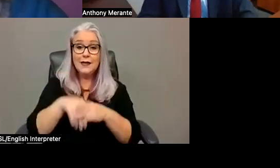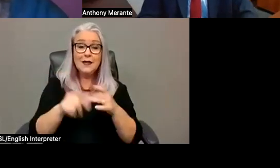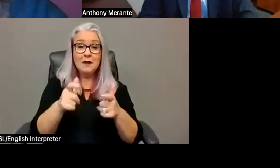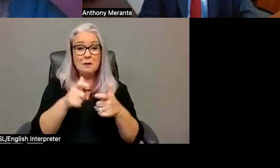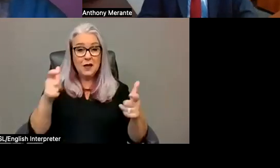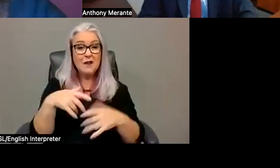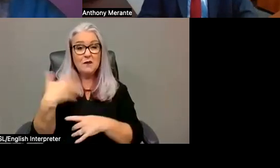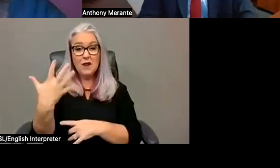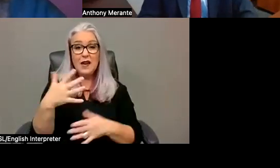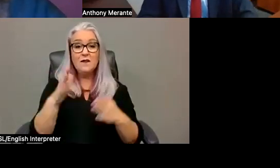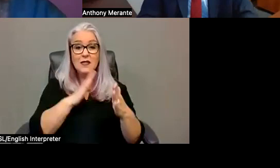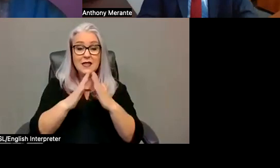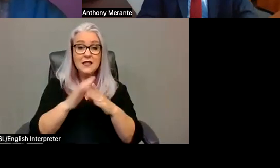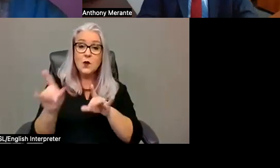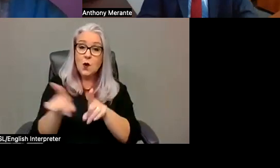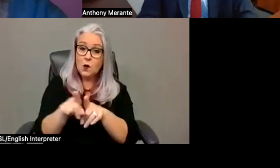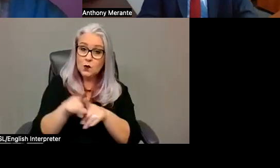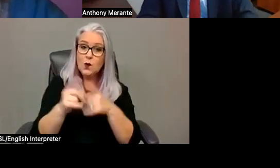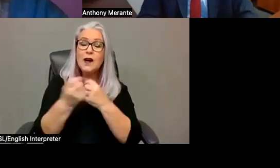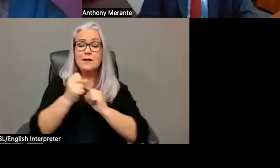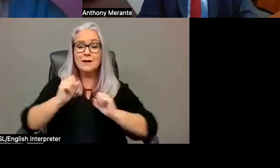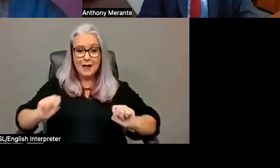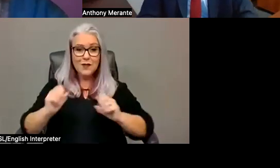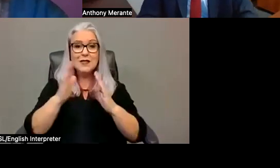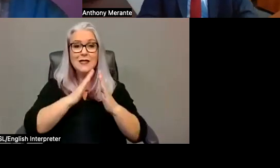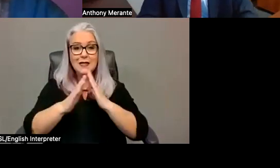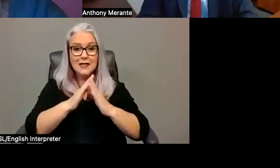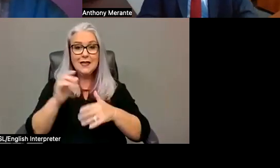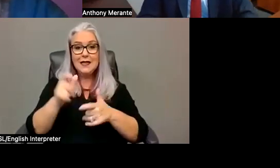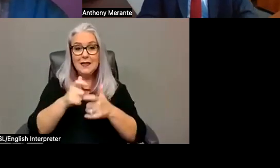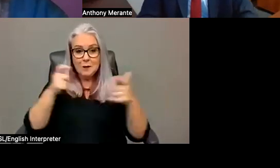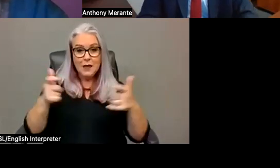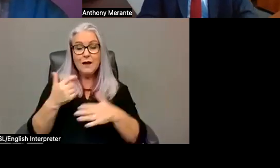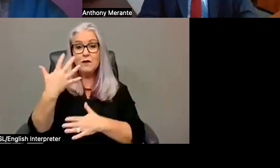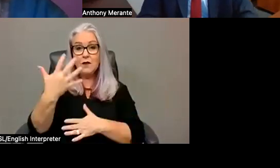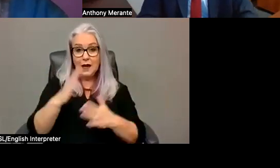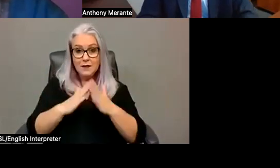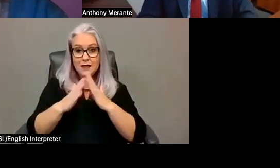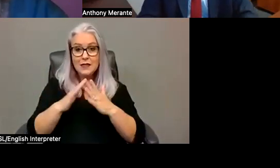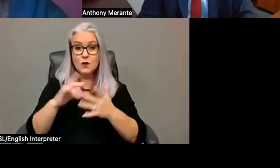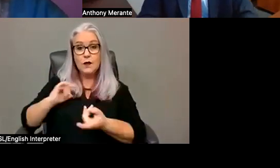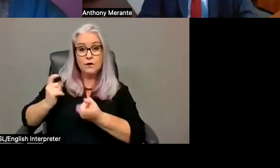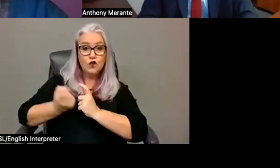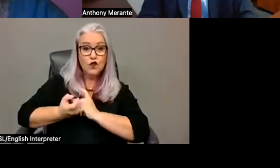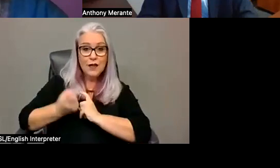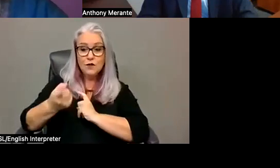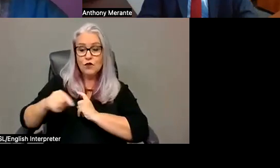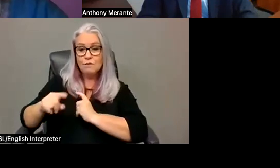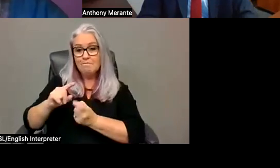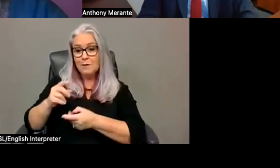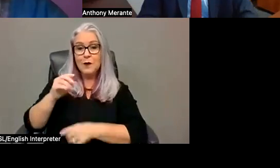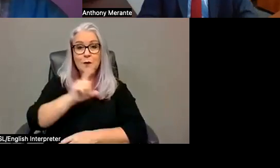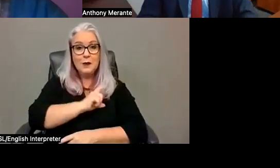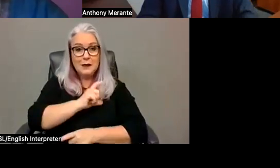We're the safest city of any one of New York State's big 5 cities, where we reformed our police department. At the same time, we